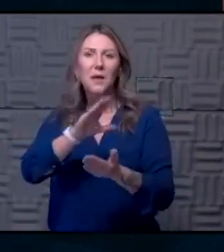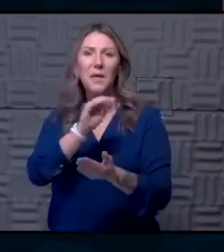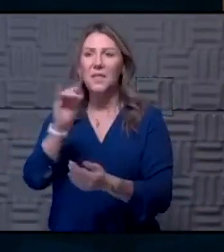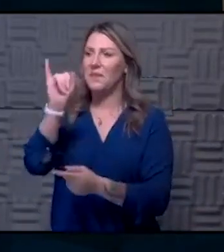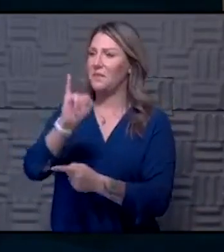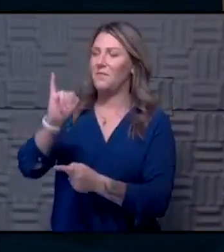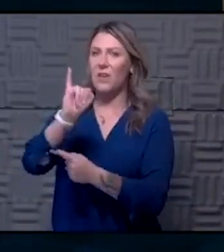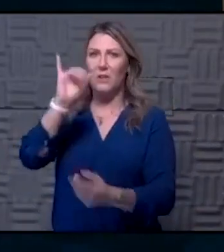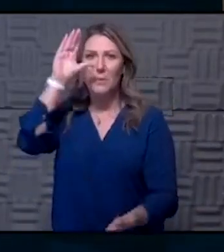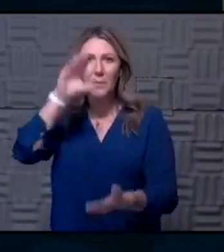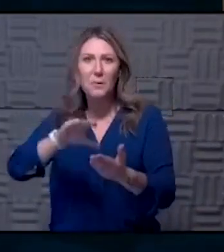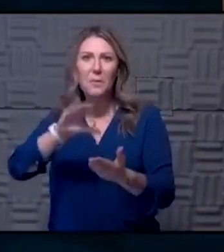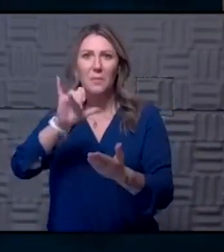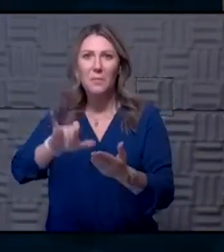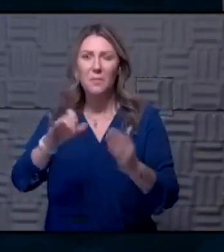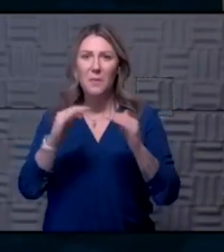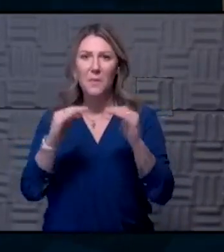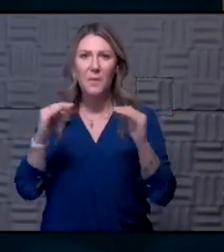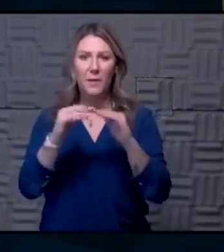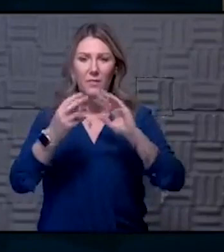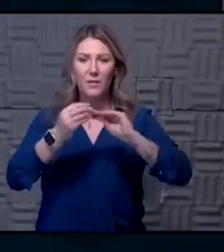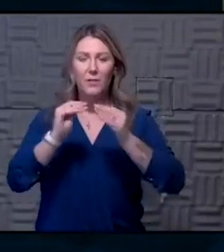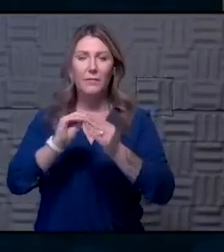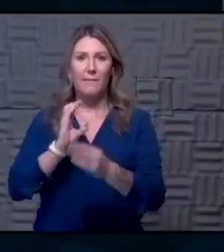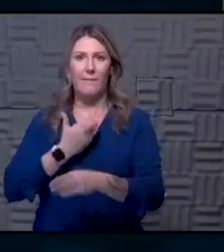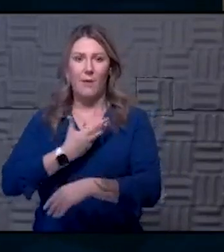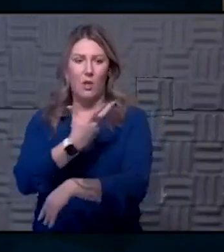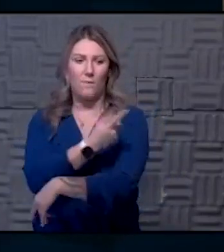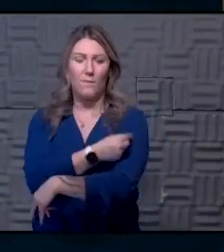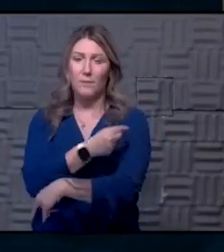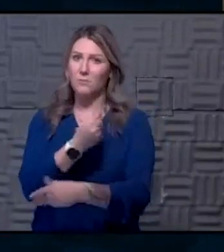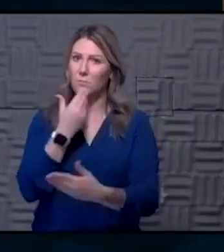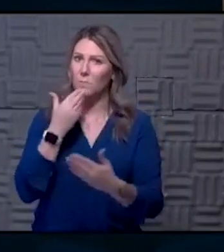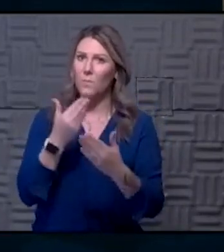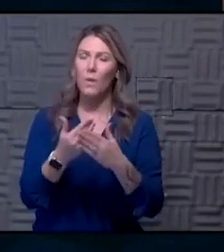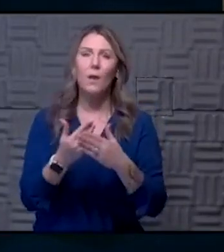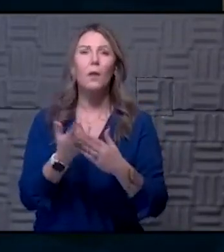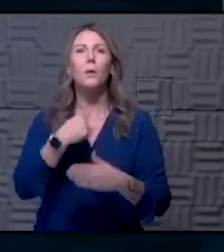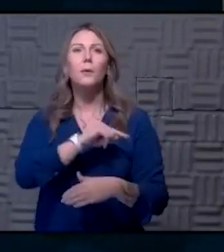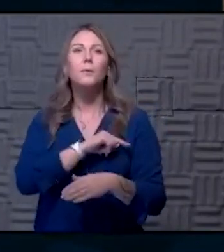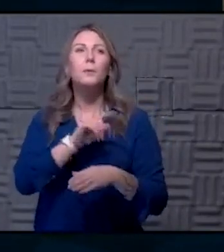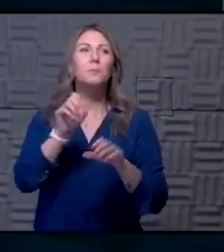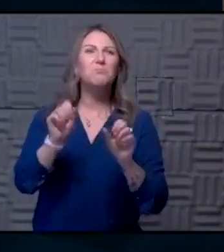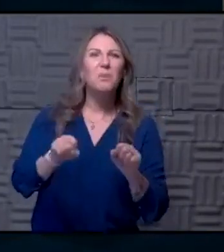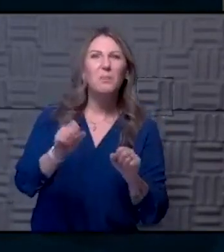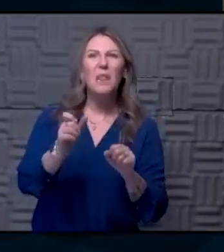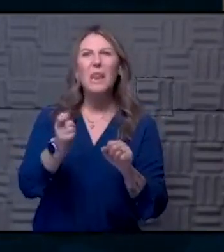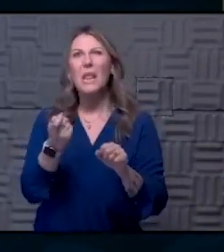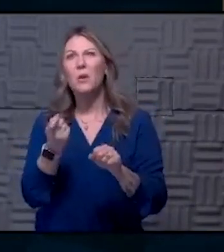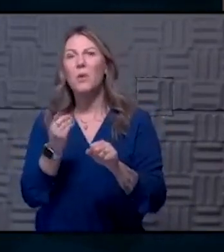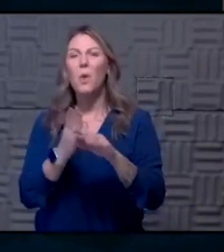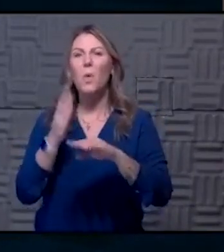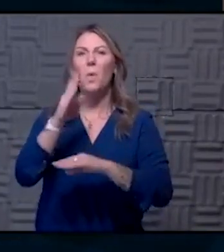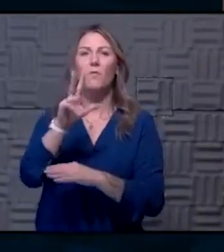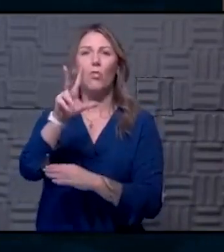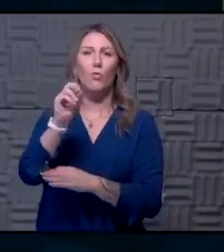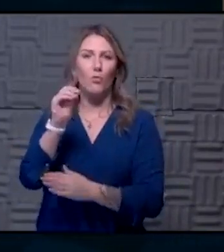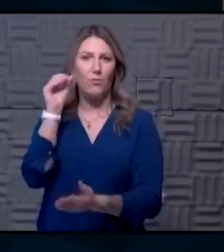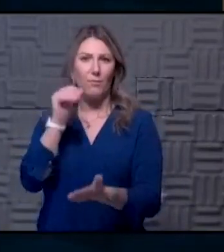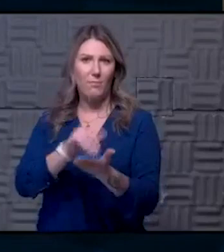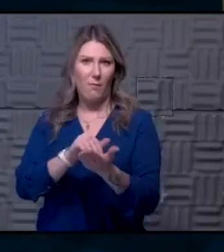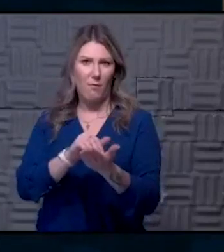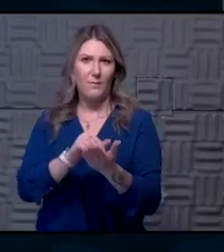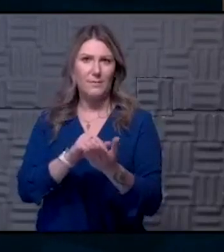infections have cut down to that level. Our vaccinations are going well. We've probably administered a little over 30,000 doses